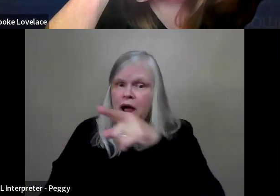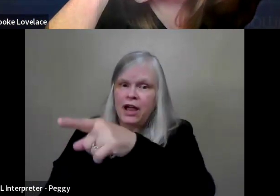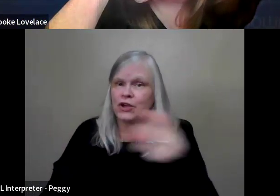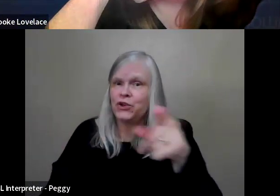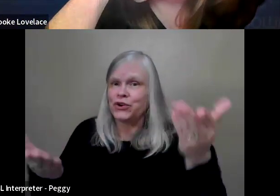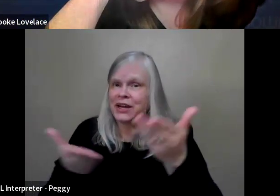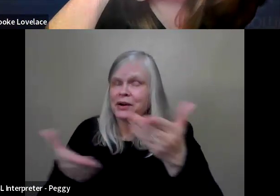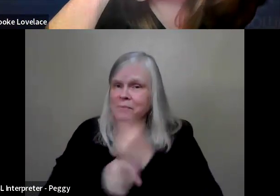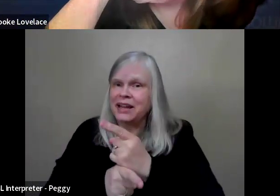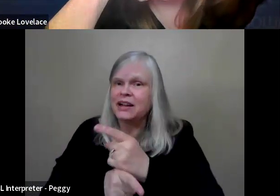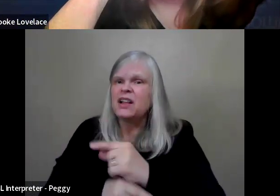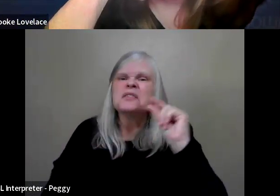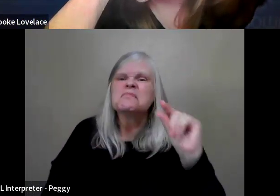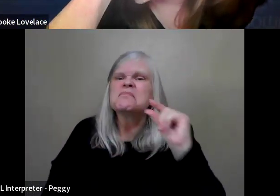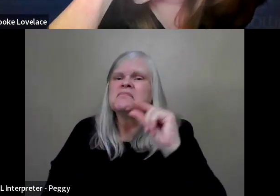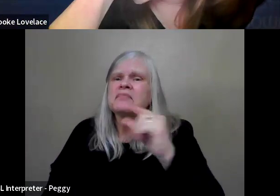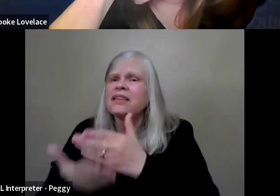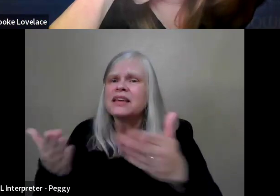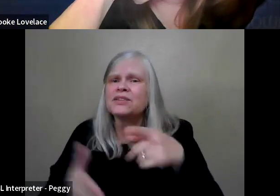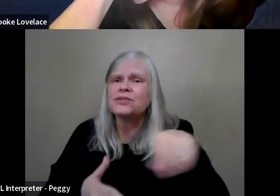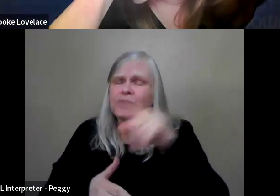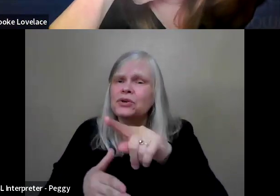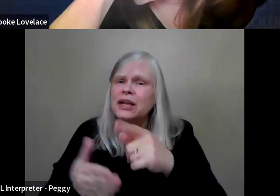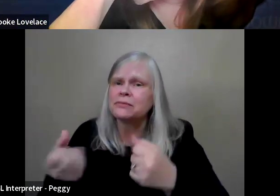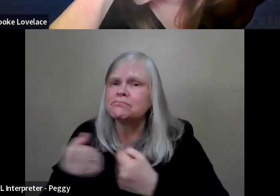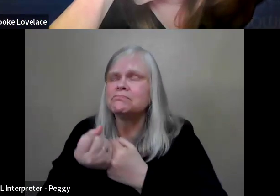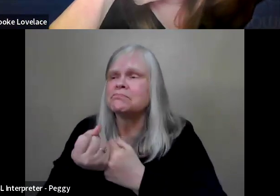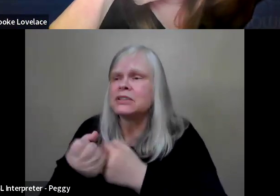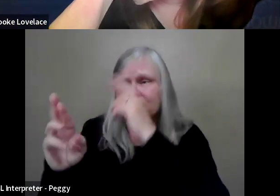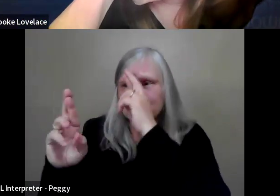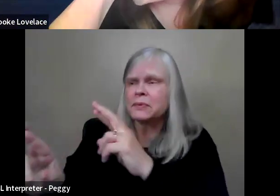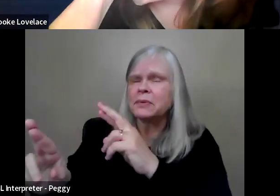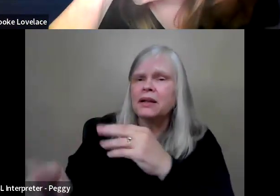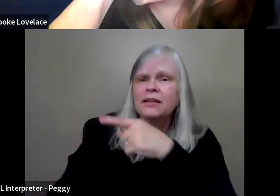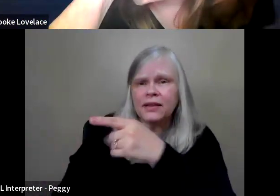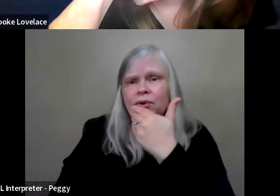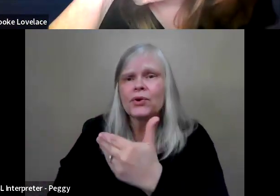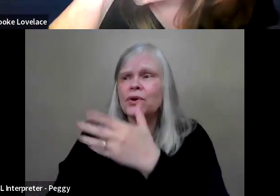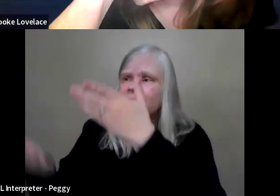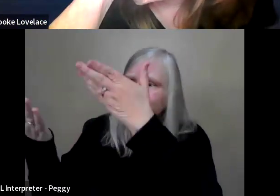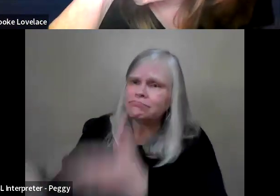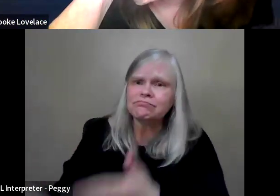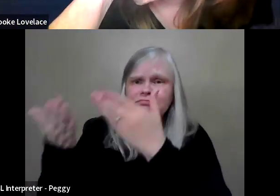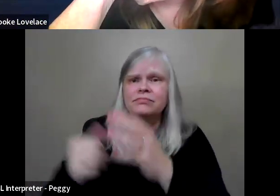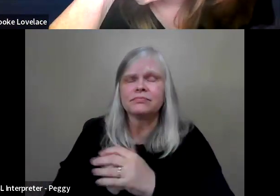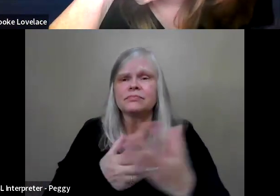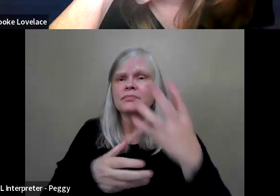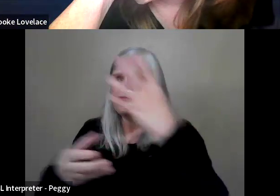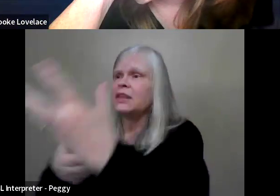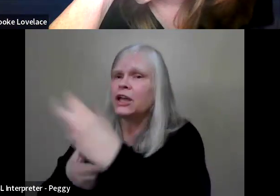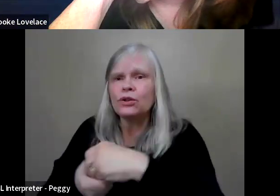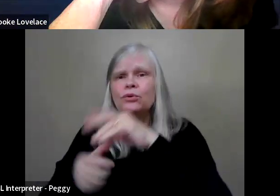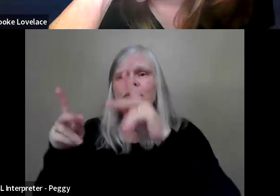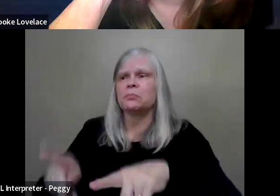are small things we can do to ensure that we're affirming that dignity. It could be as simple as including that person